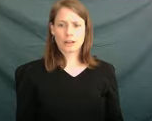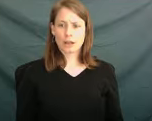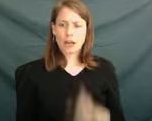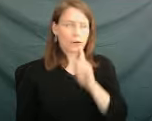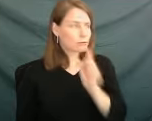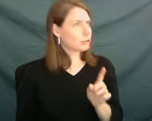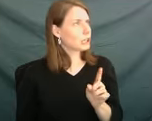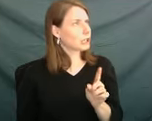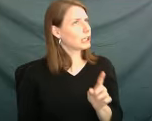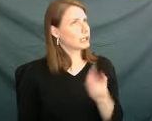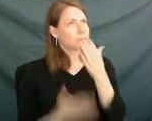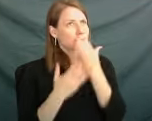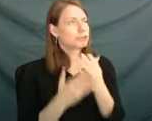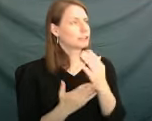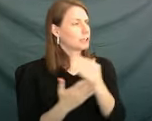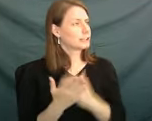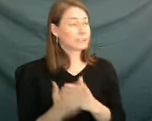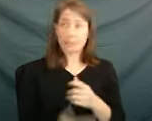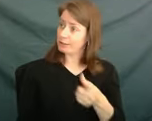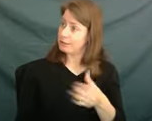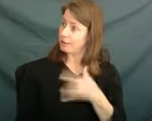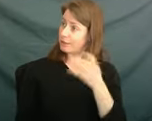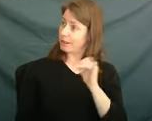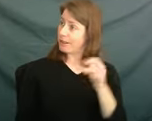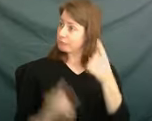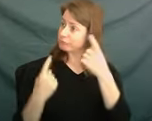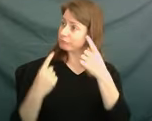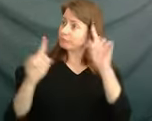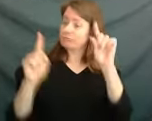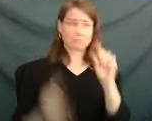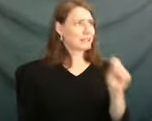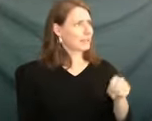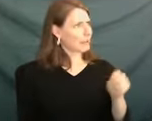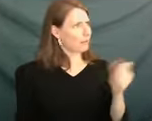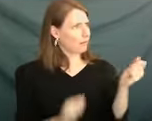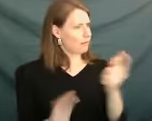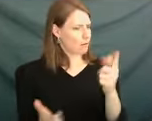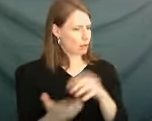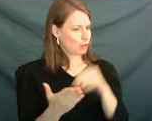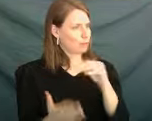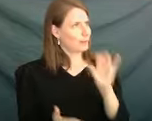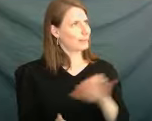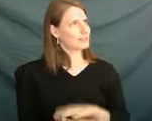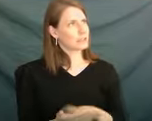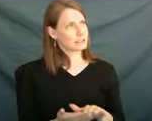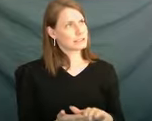they all learn, which is nice. They seem to like it, eventually.